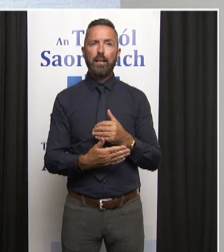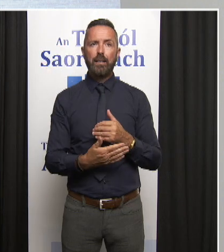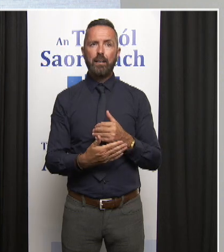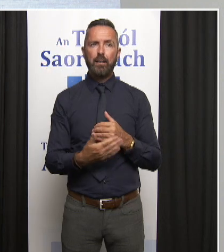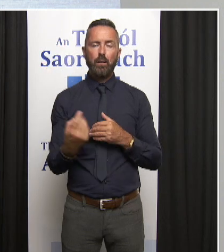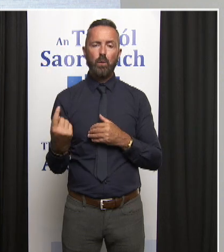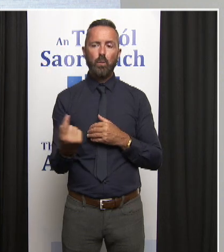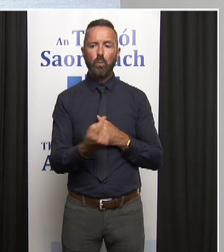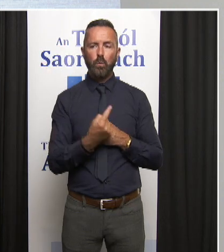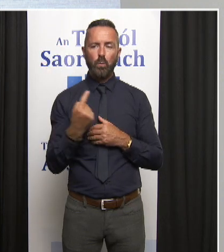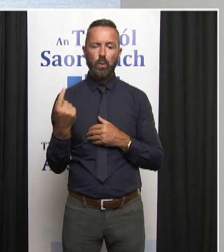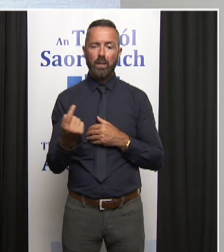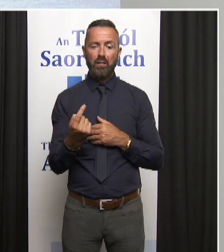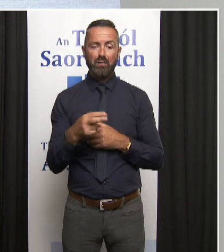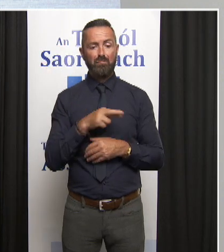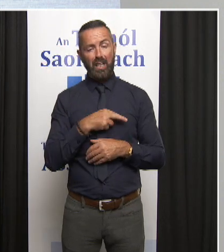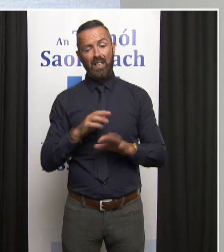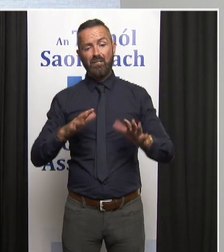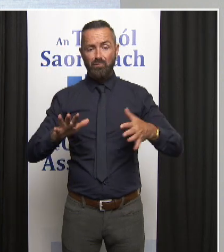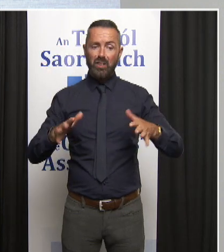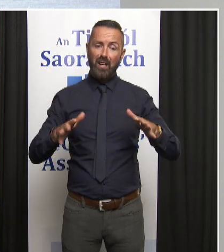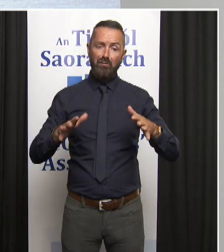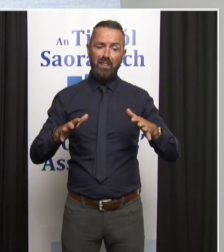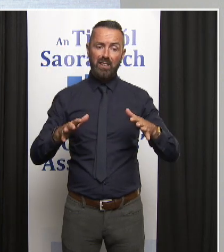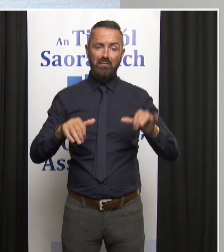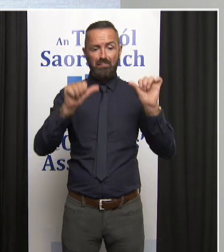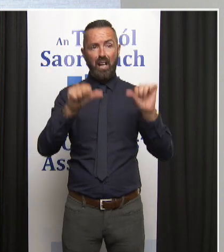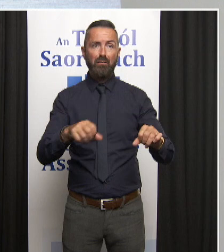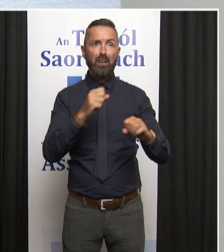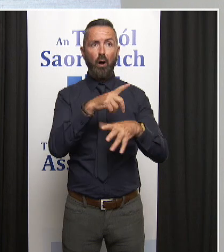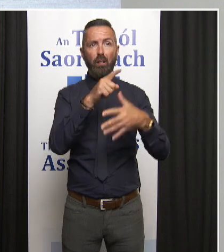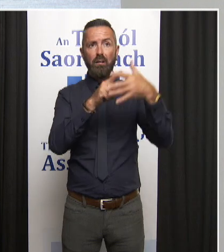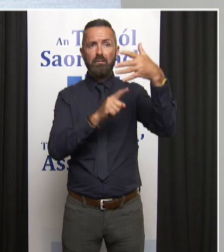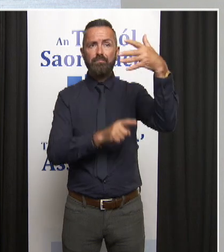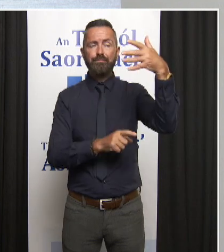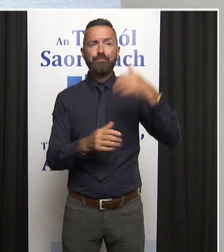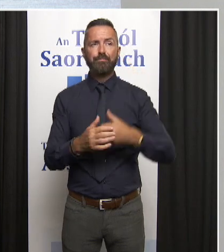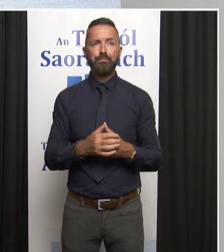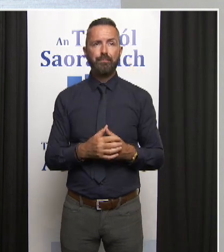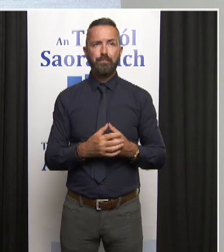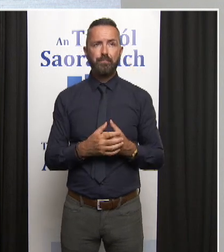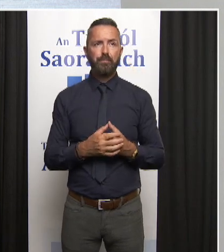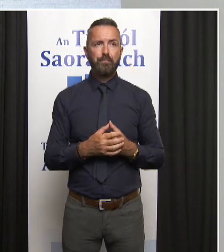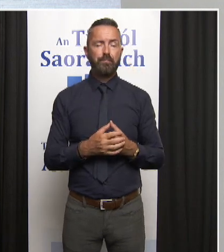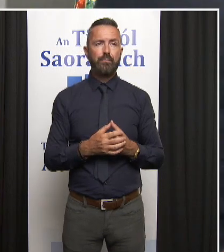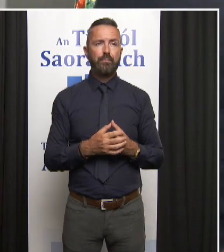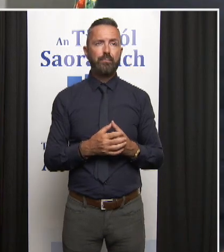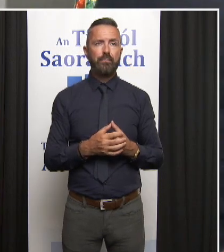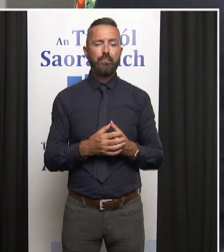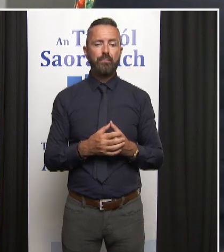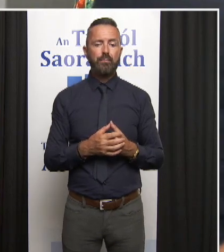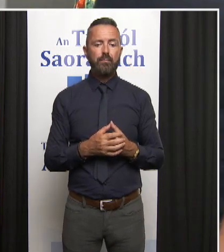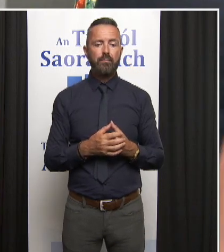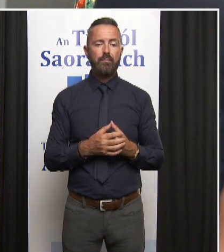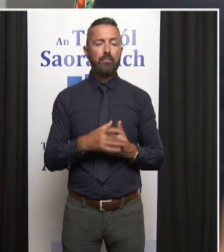were generally agreed on all of these kind of being options.